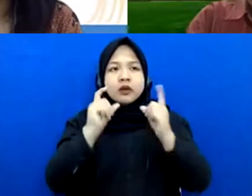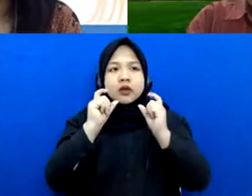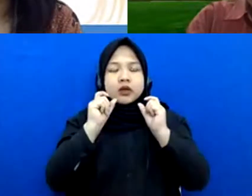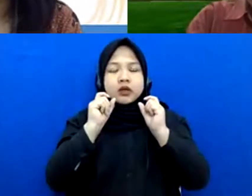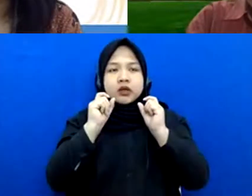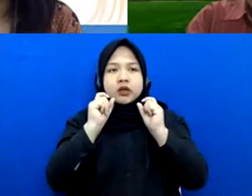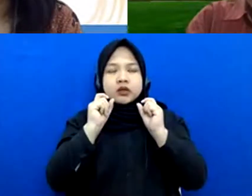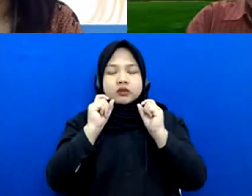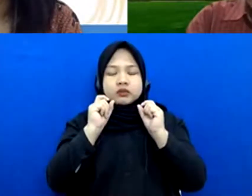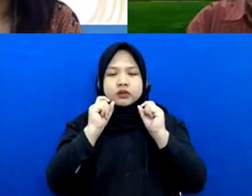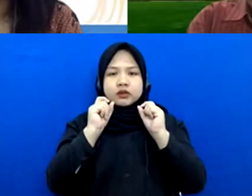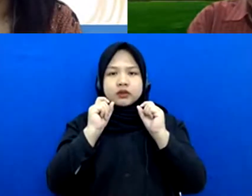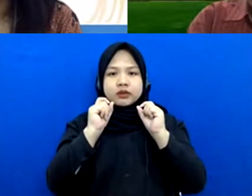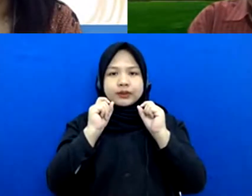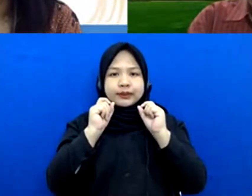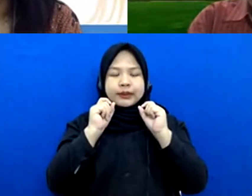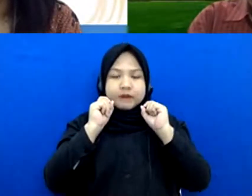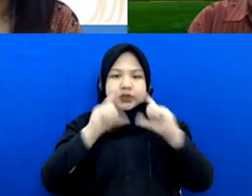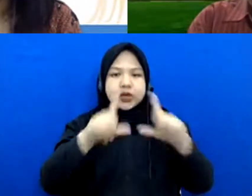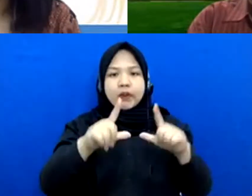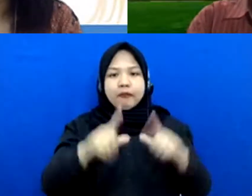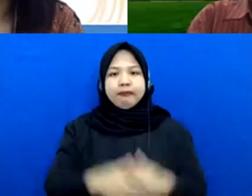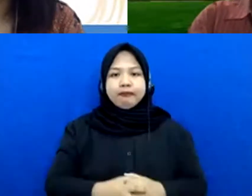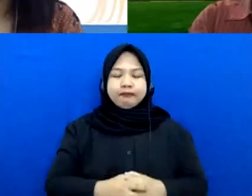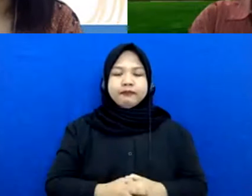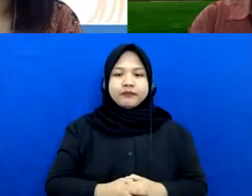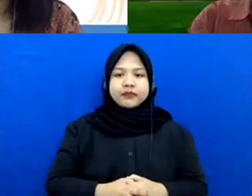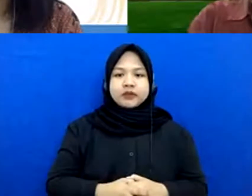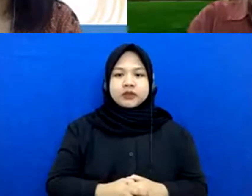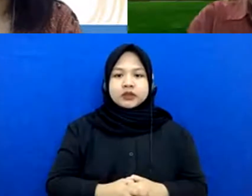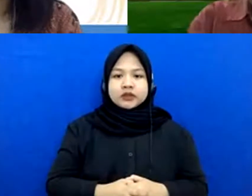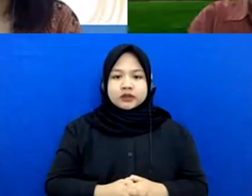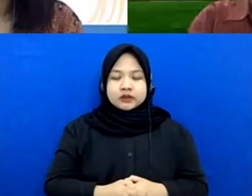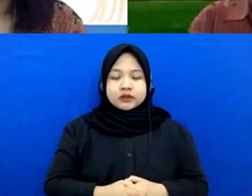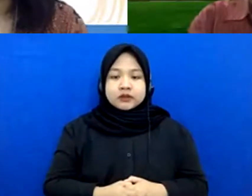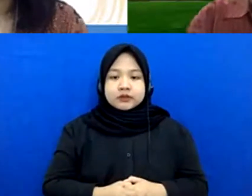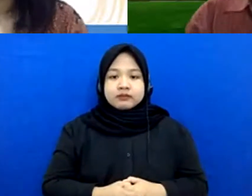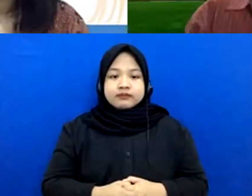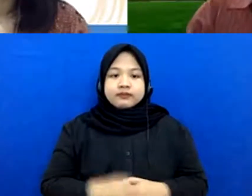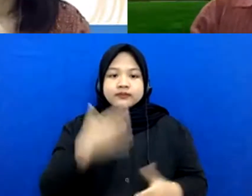I would say, to provide answers from Yep. the questions. So yeah, thank you.